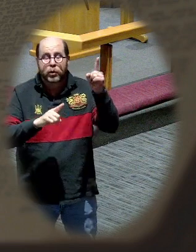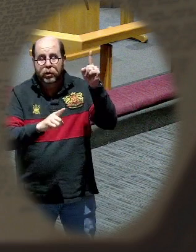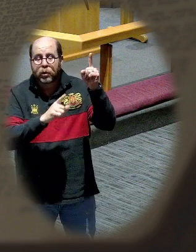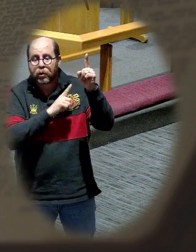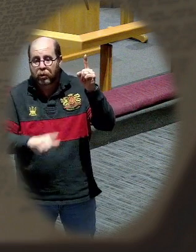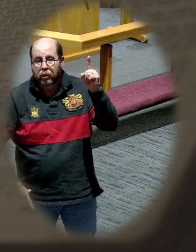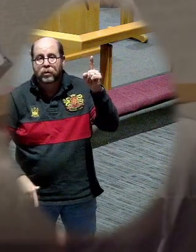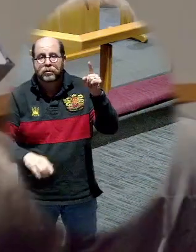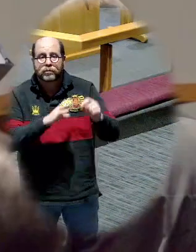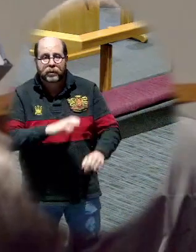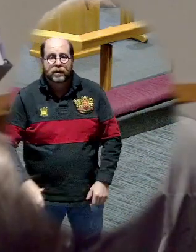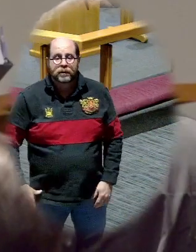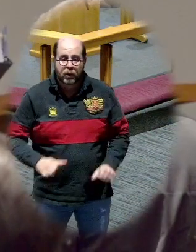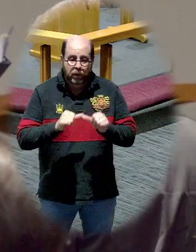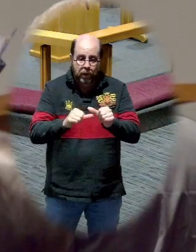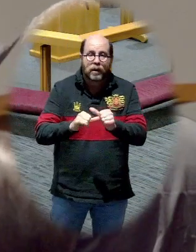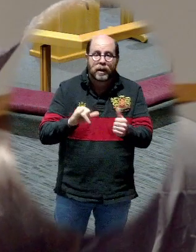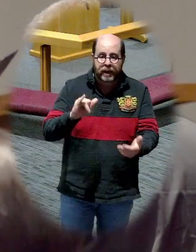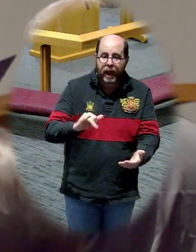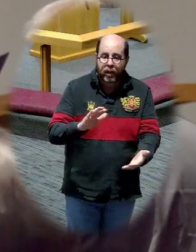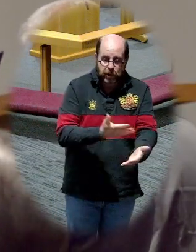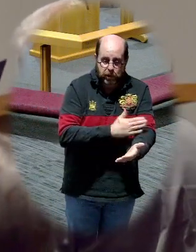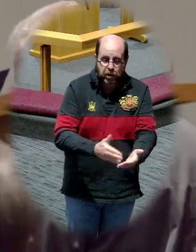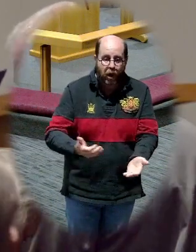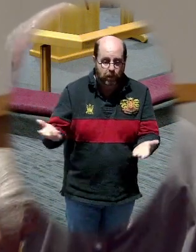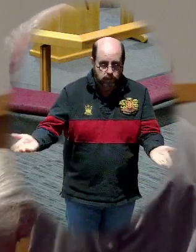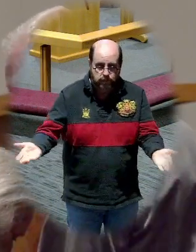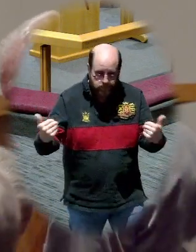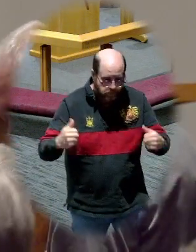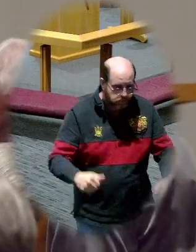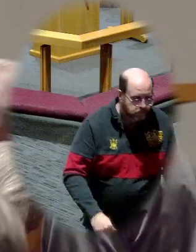Praise to you, O Christ. We continue in song. The congregation may be seated.